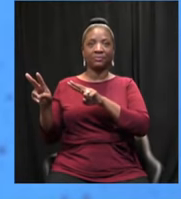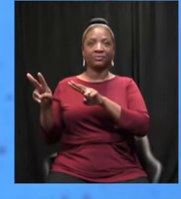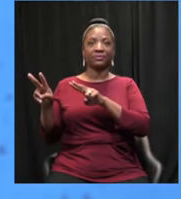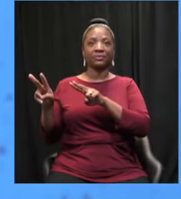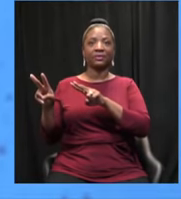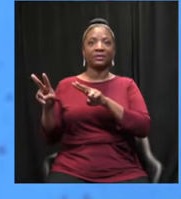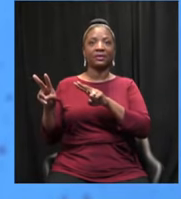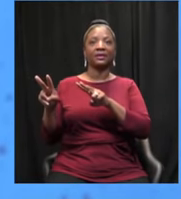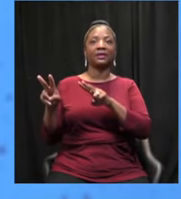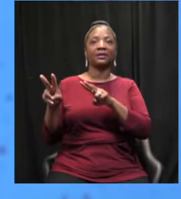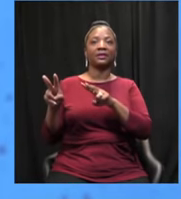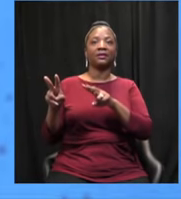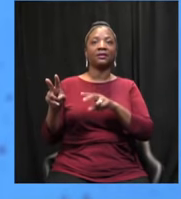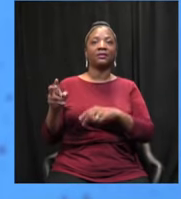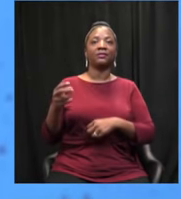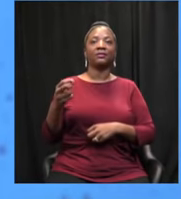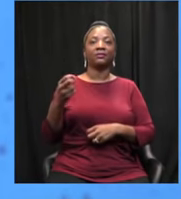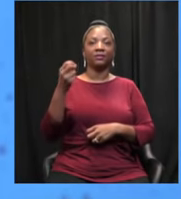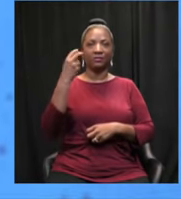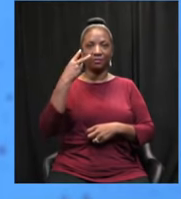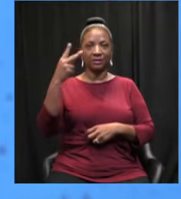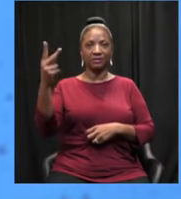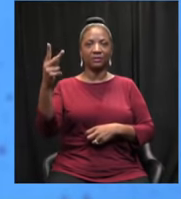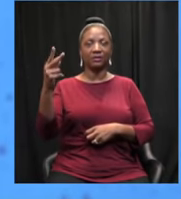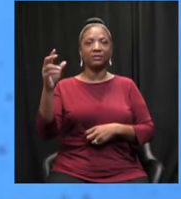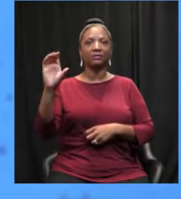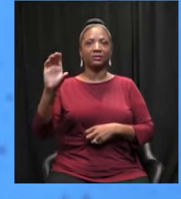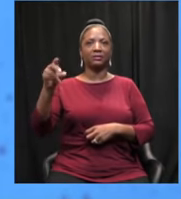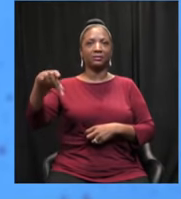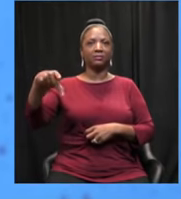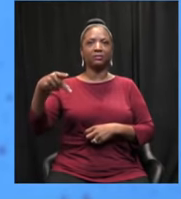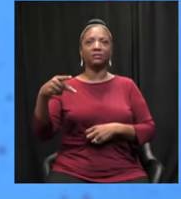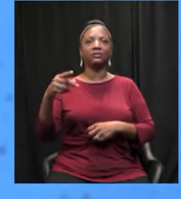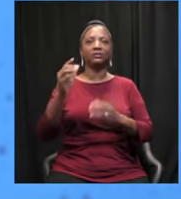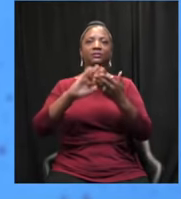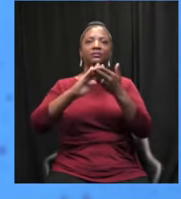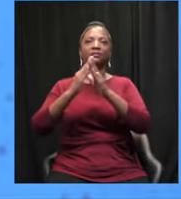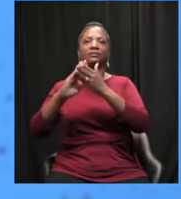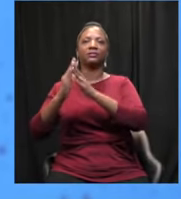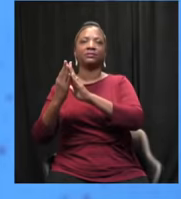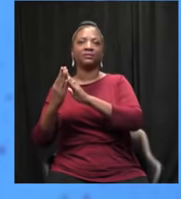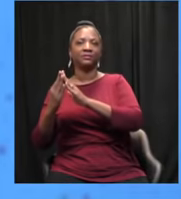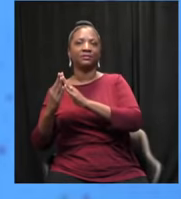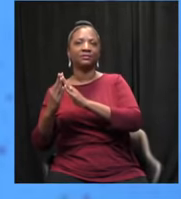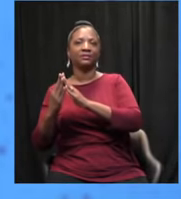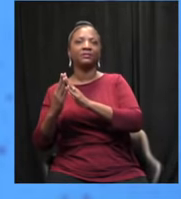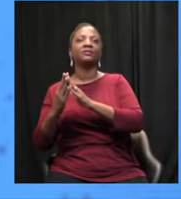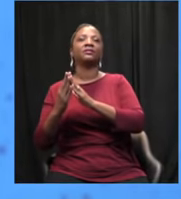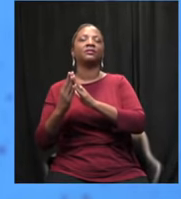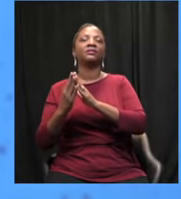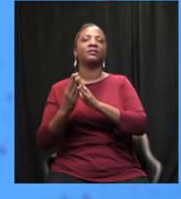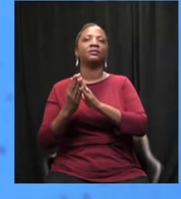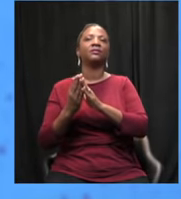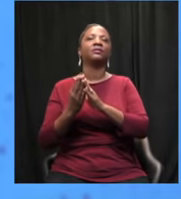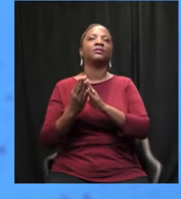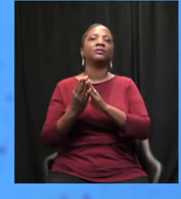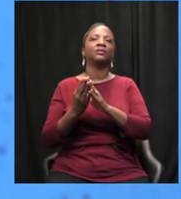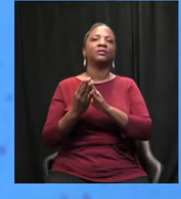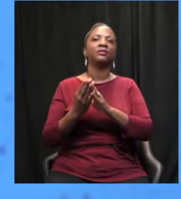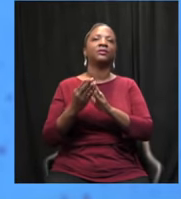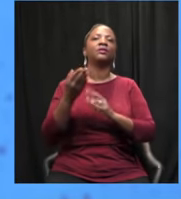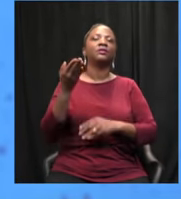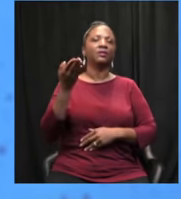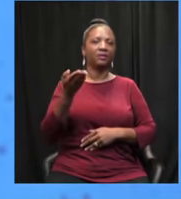It is the very site in which this particular text is captured. It is in this site that this site in